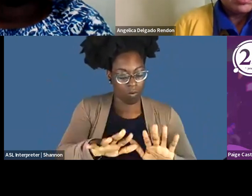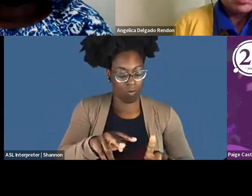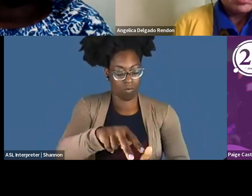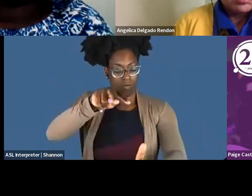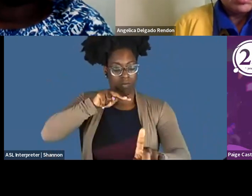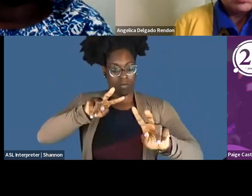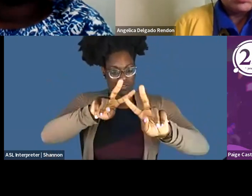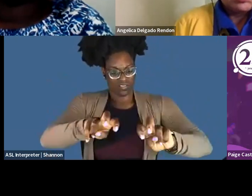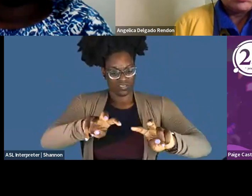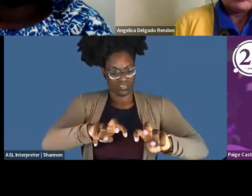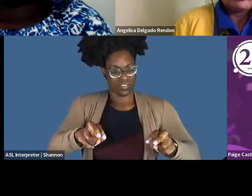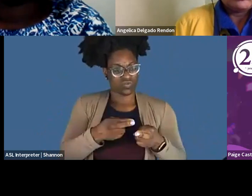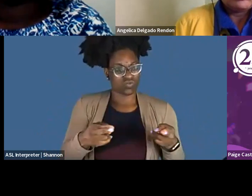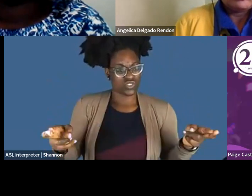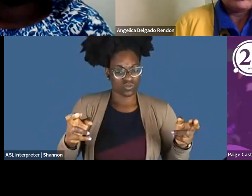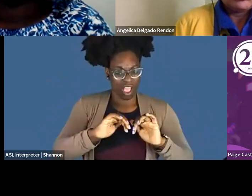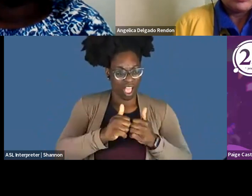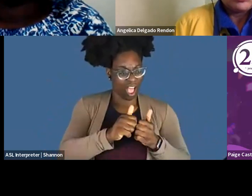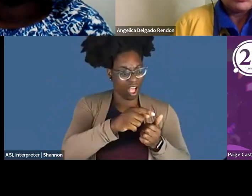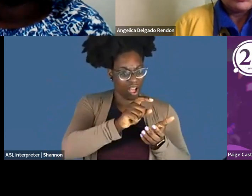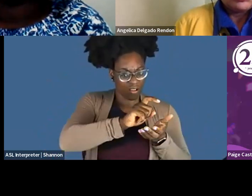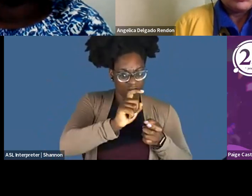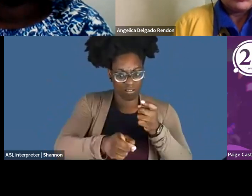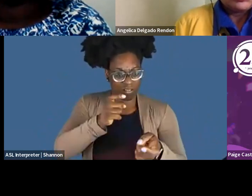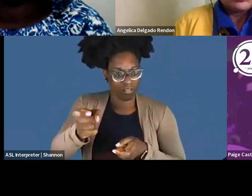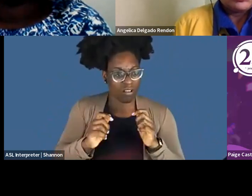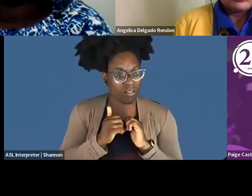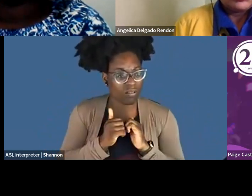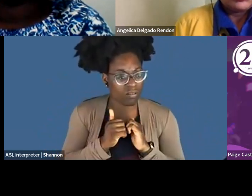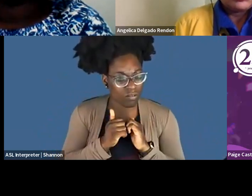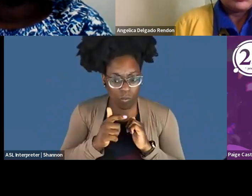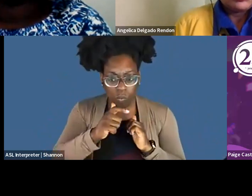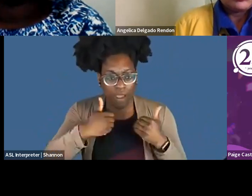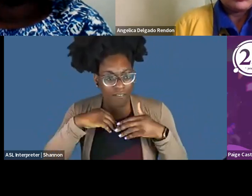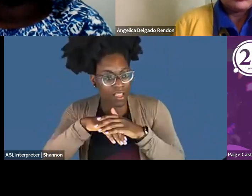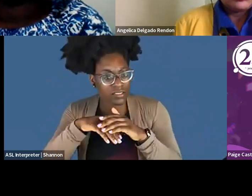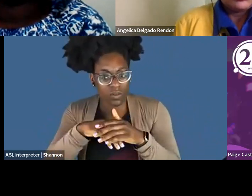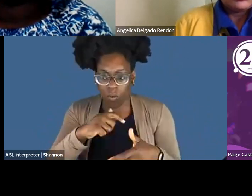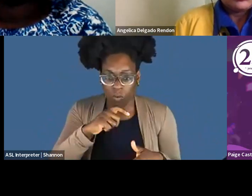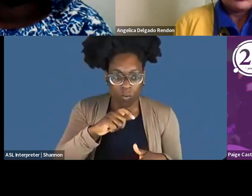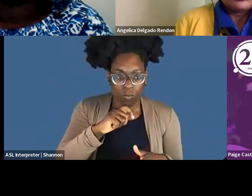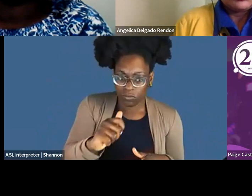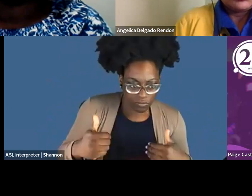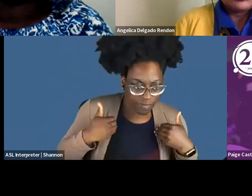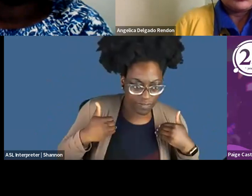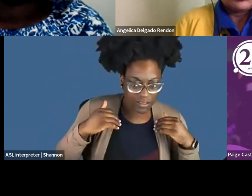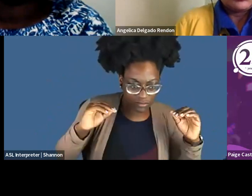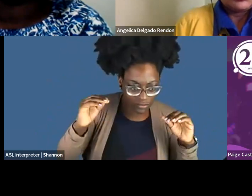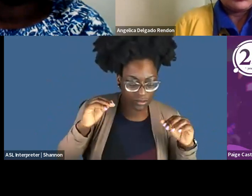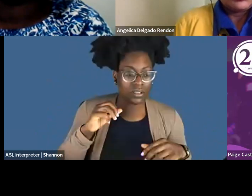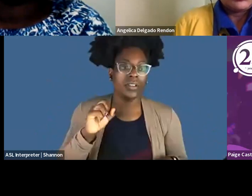in a partnership, when you're, you know, the example that you provided beforehand, looking